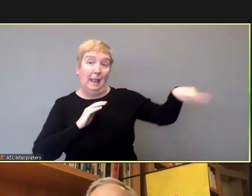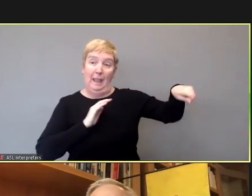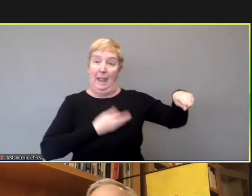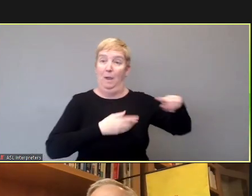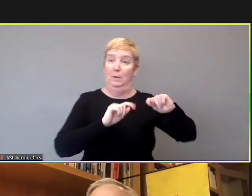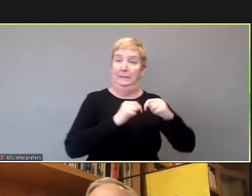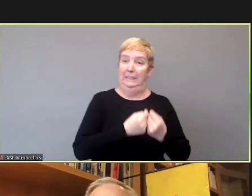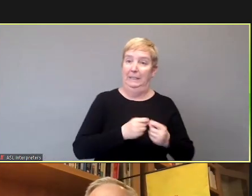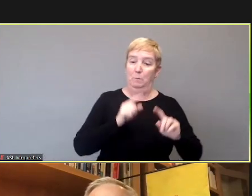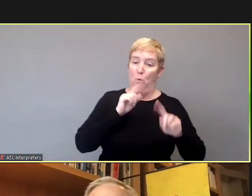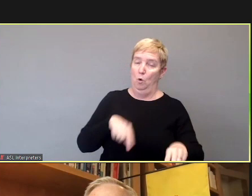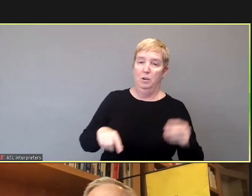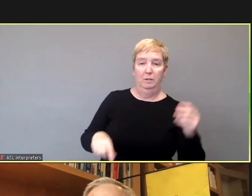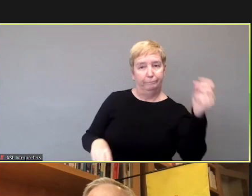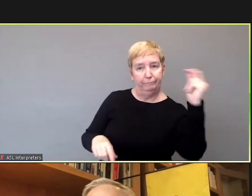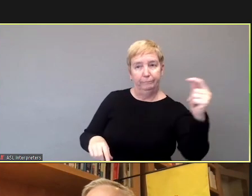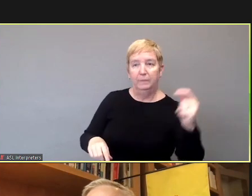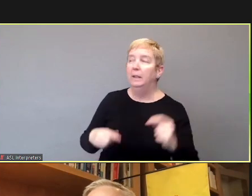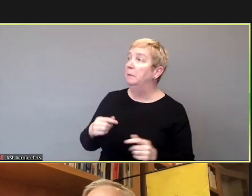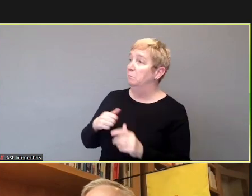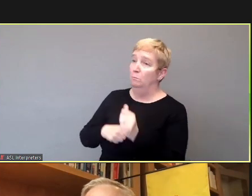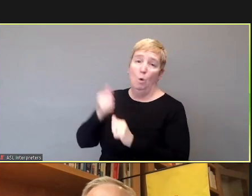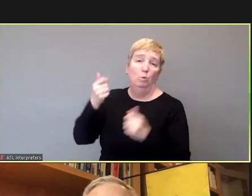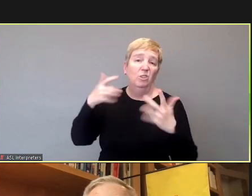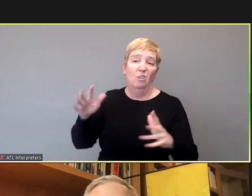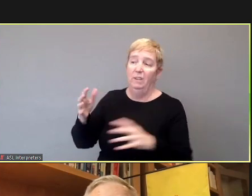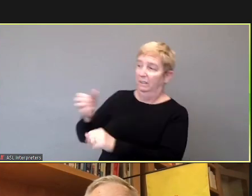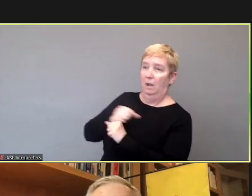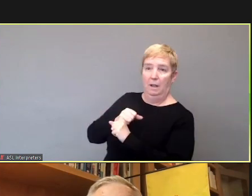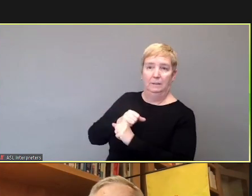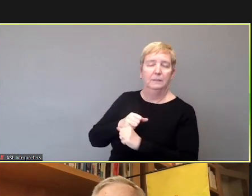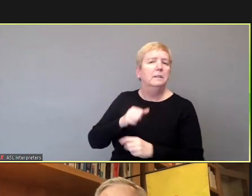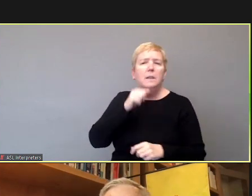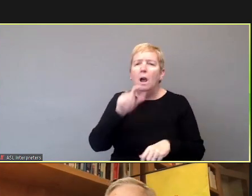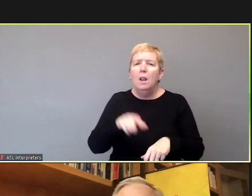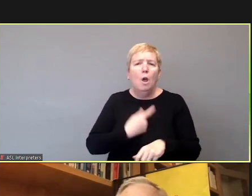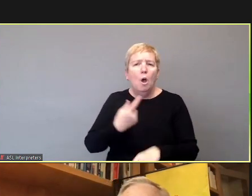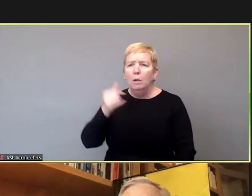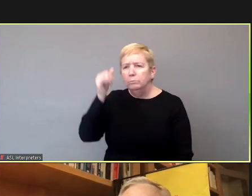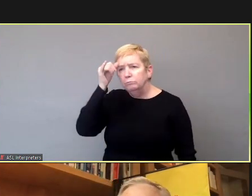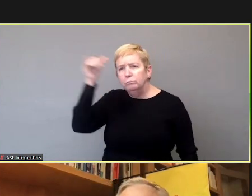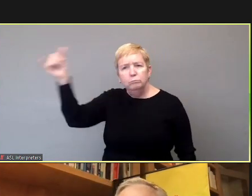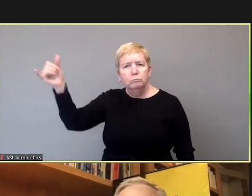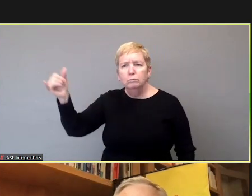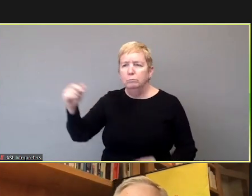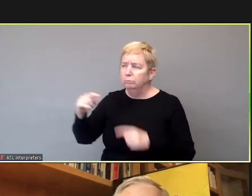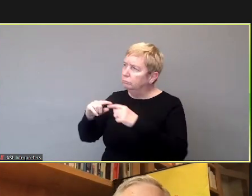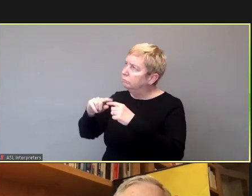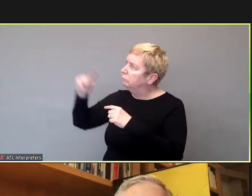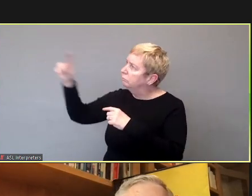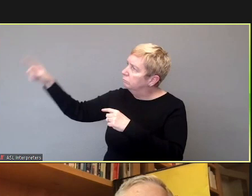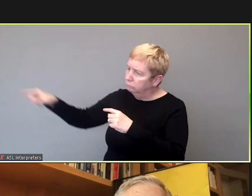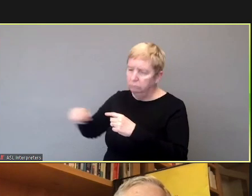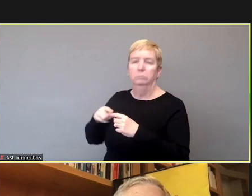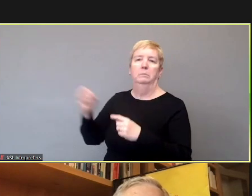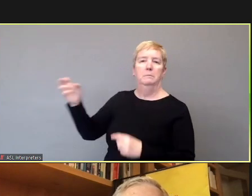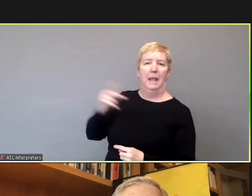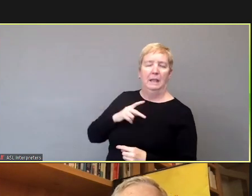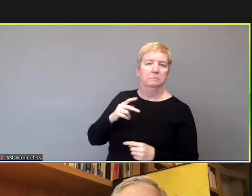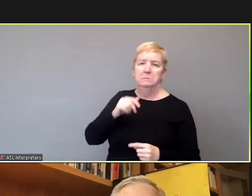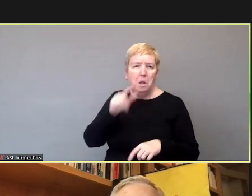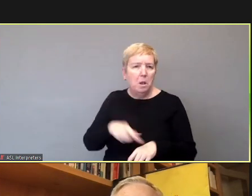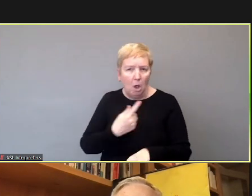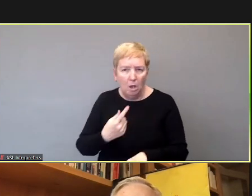everyone has gotten one now. And so it's not that long of a turnaround. They've done a great job mobilizing the Postal Service and